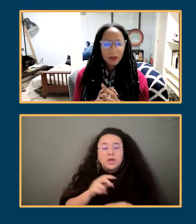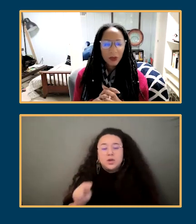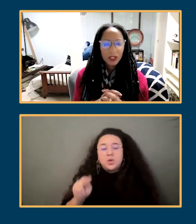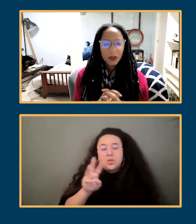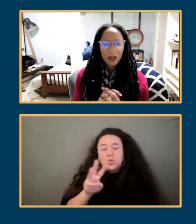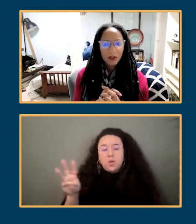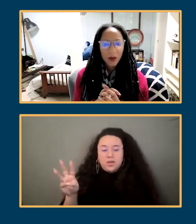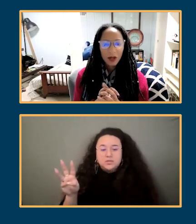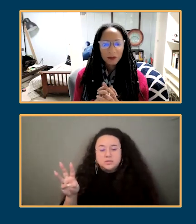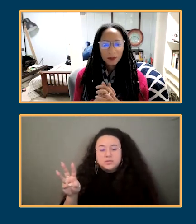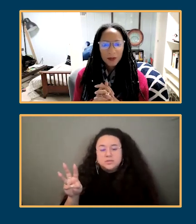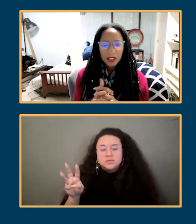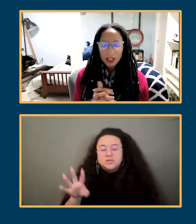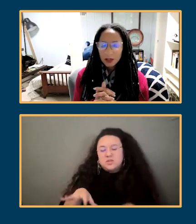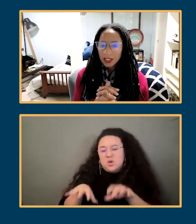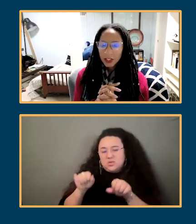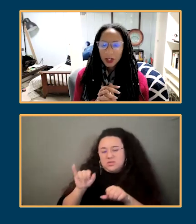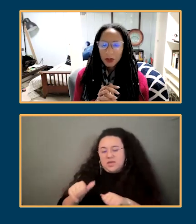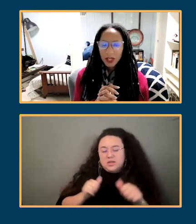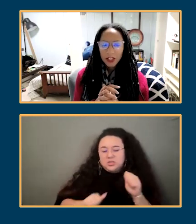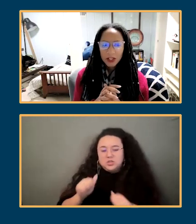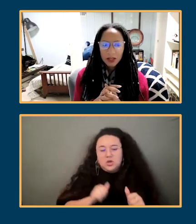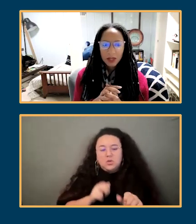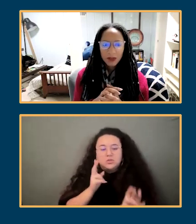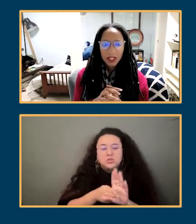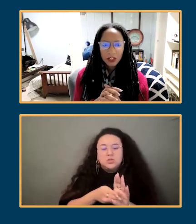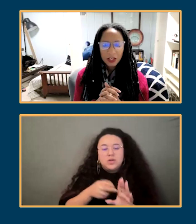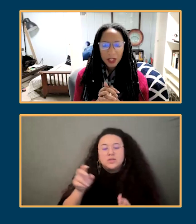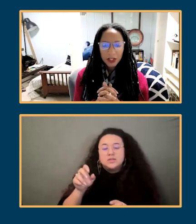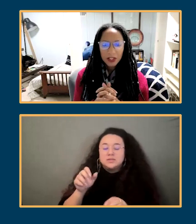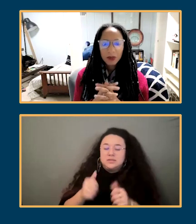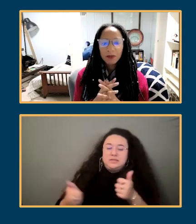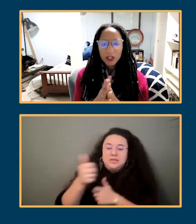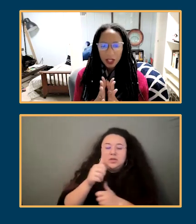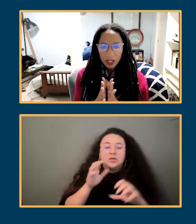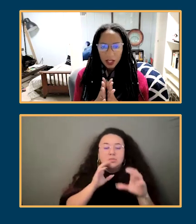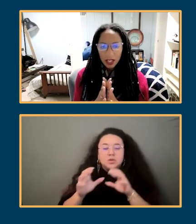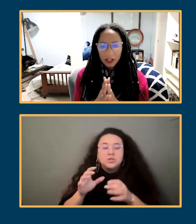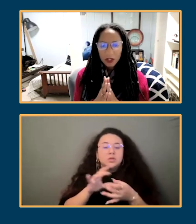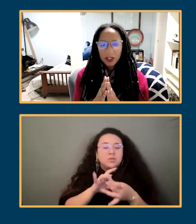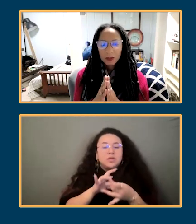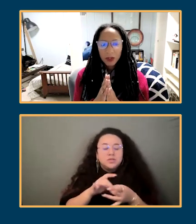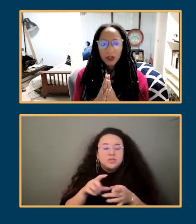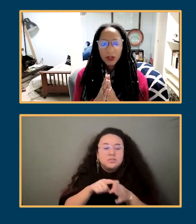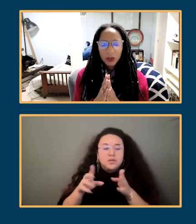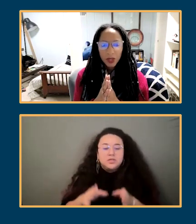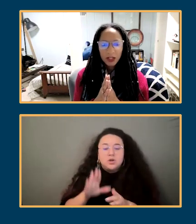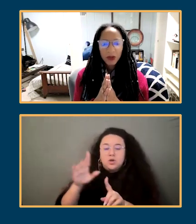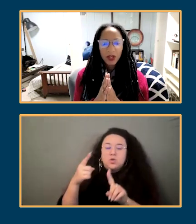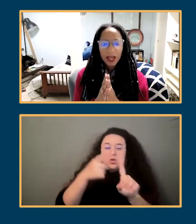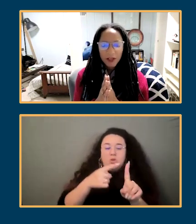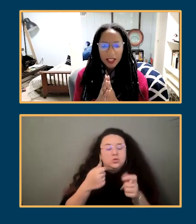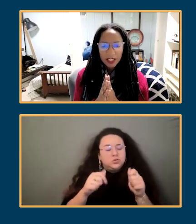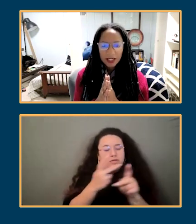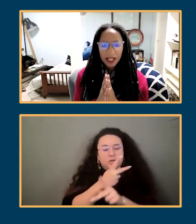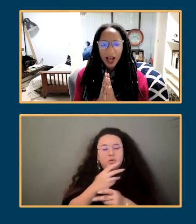in September of 2024. As a senior communications and media relations specialist, her mission is to explore new